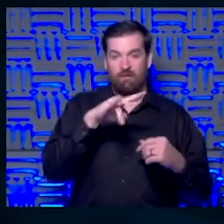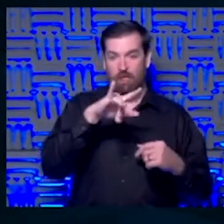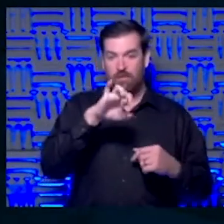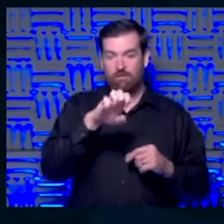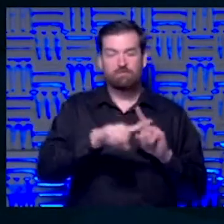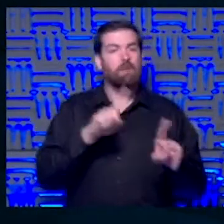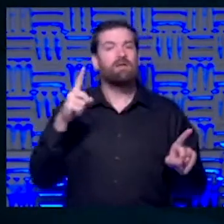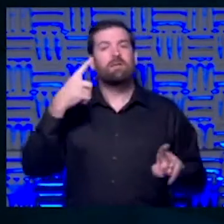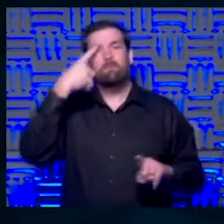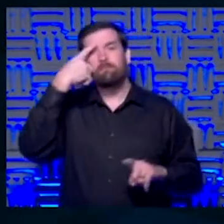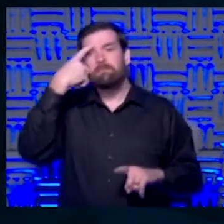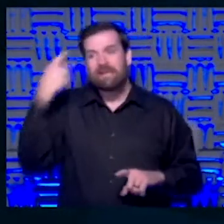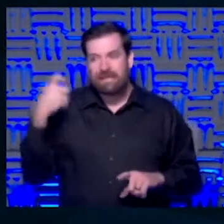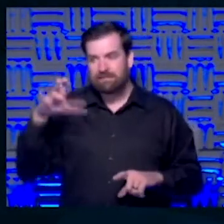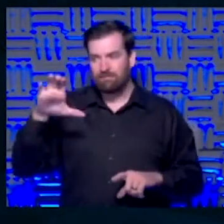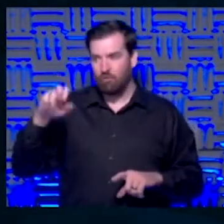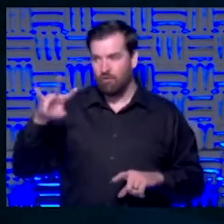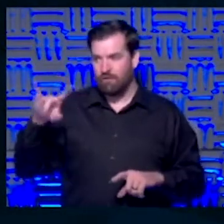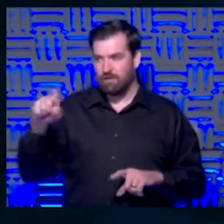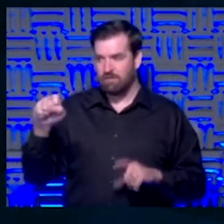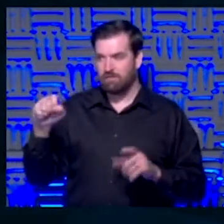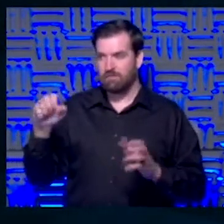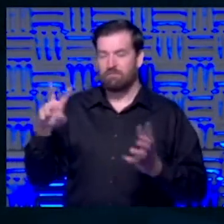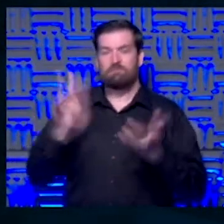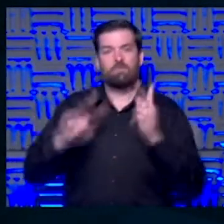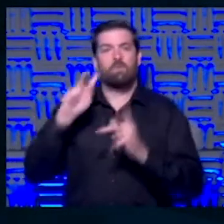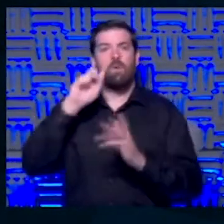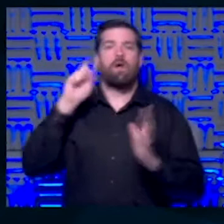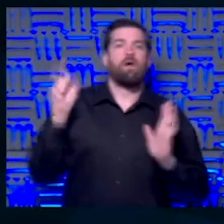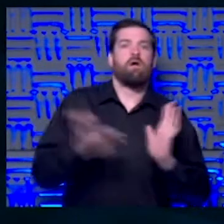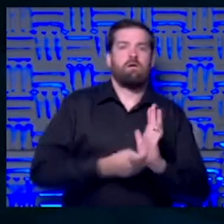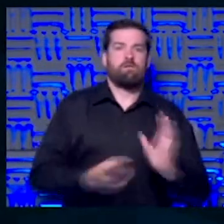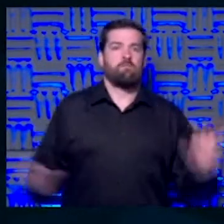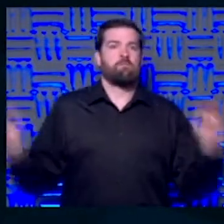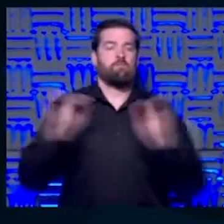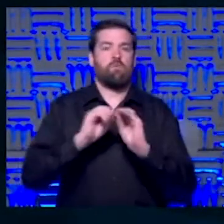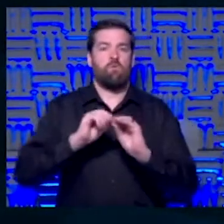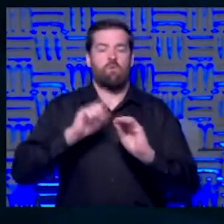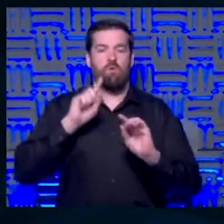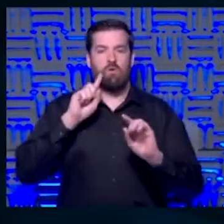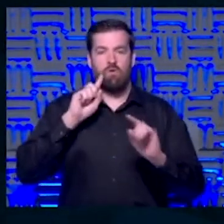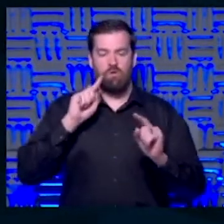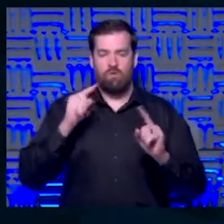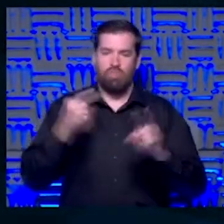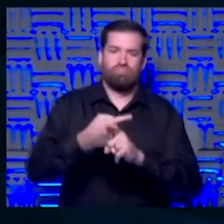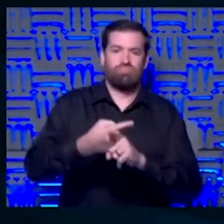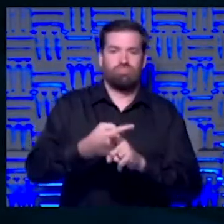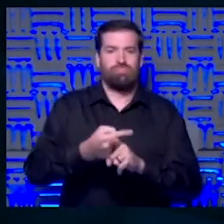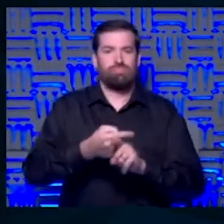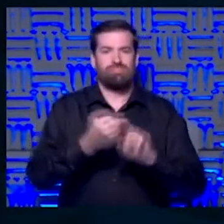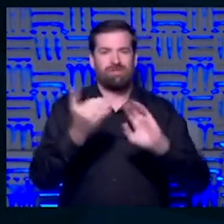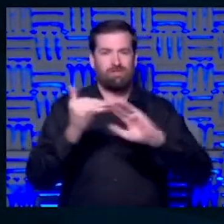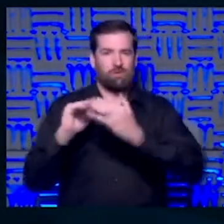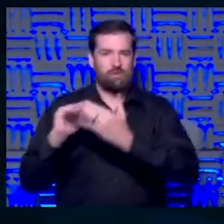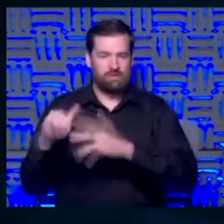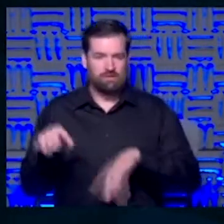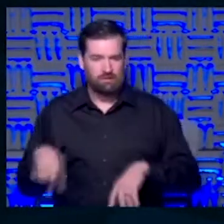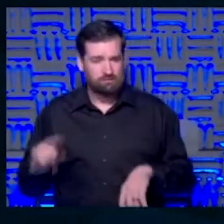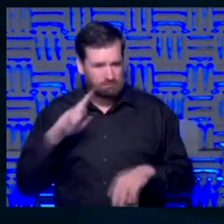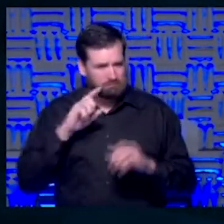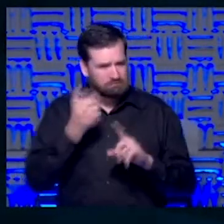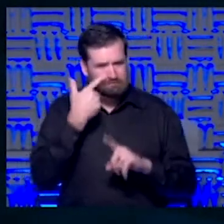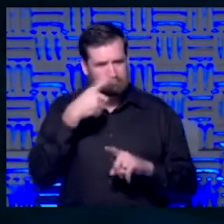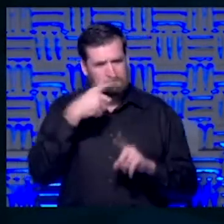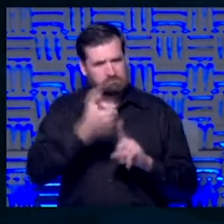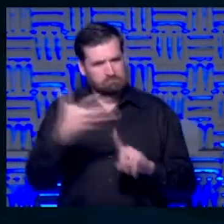maybe people's eyes are much more wide open to the disparities in our communities. Can you expand on that just a bit?